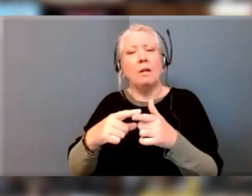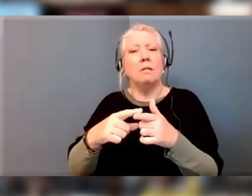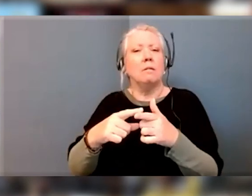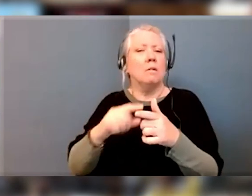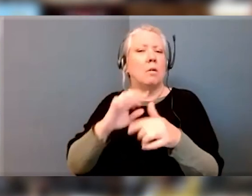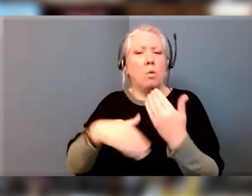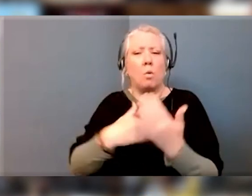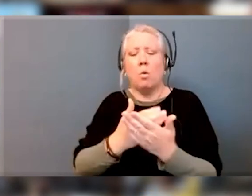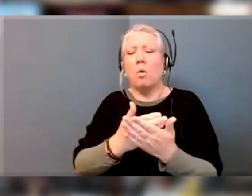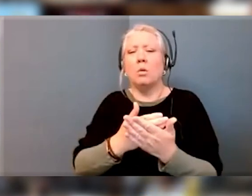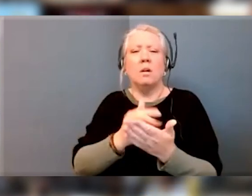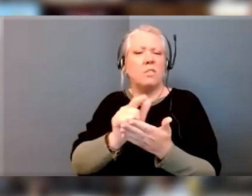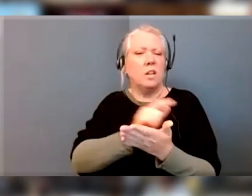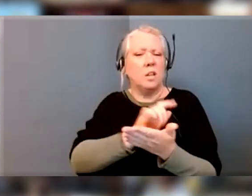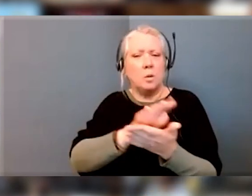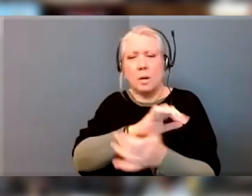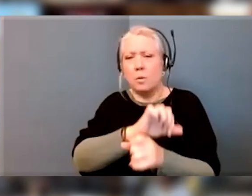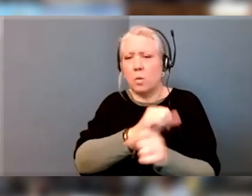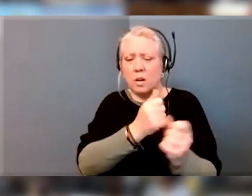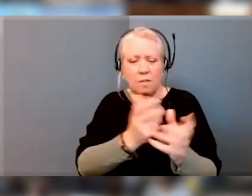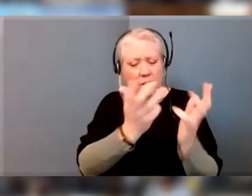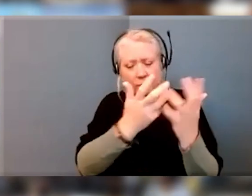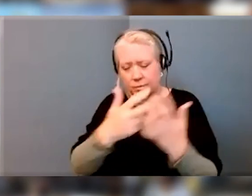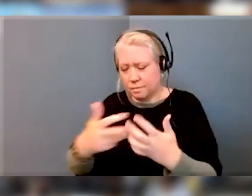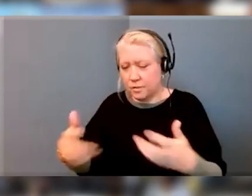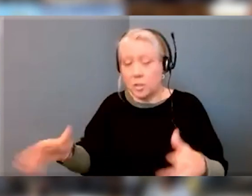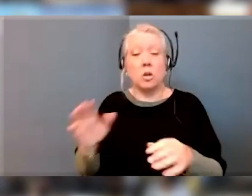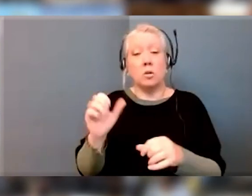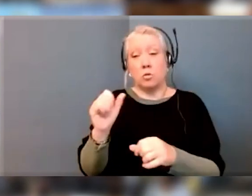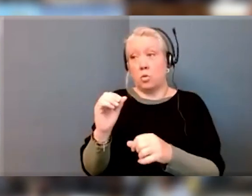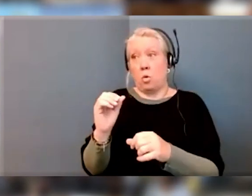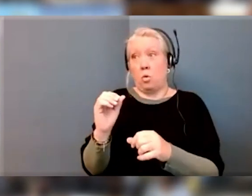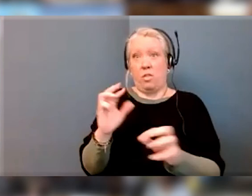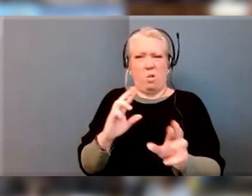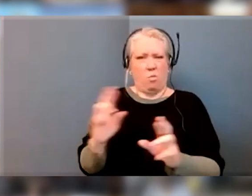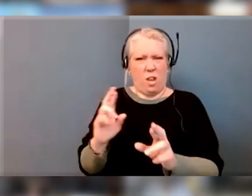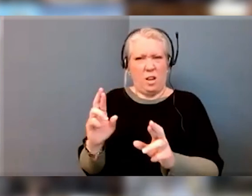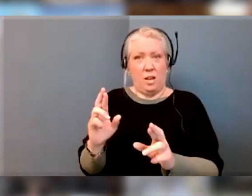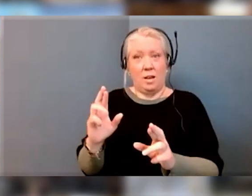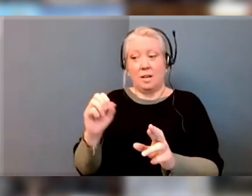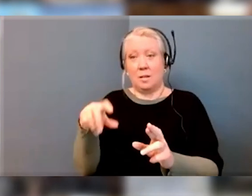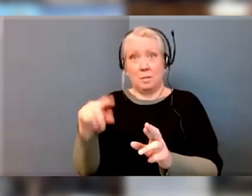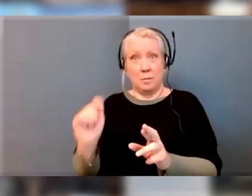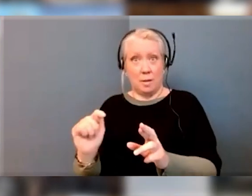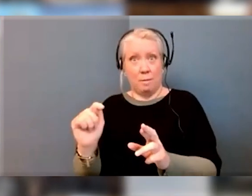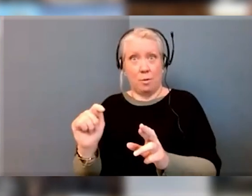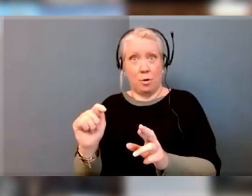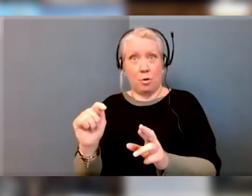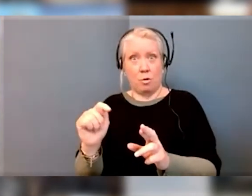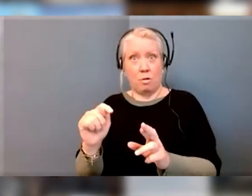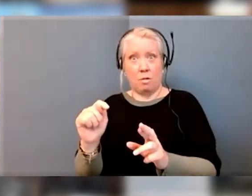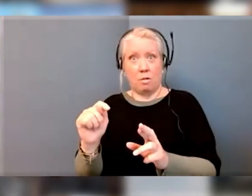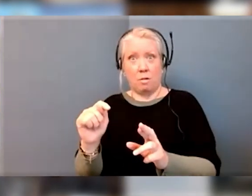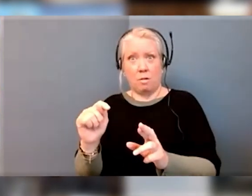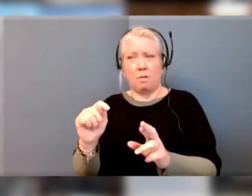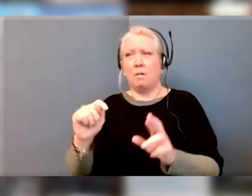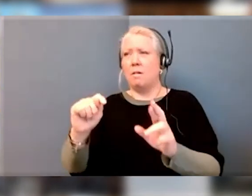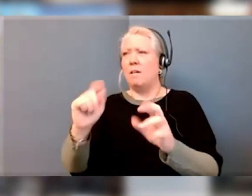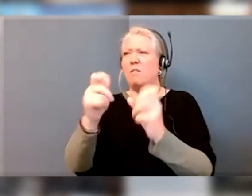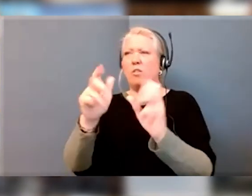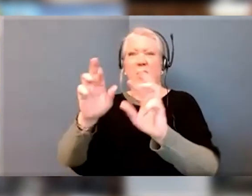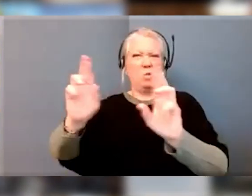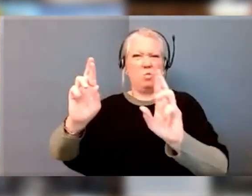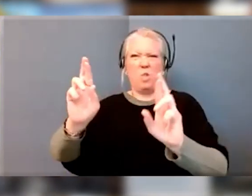September, the contracts, agreements with the organizations to provide these services will be completed. And